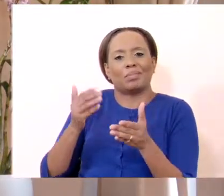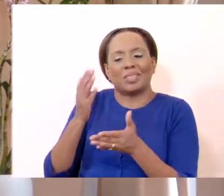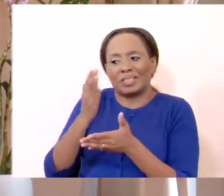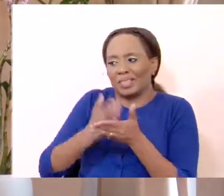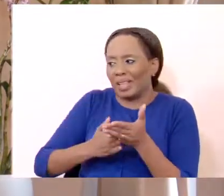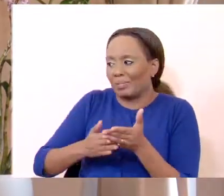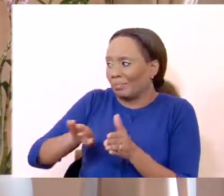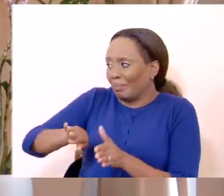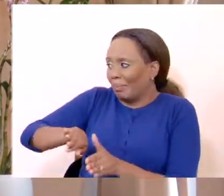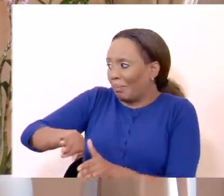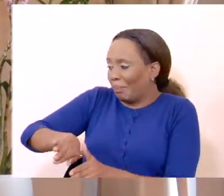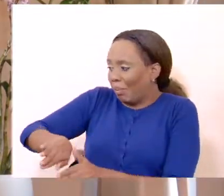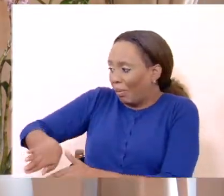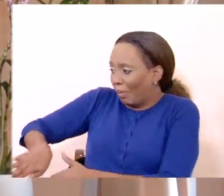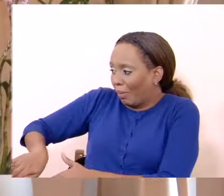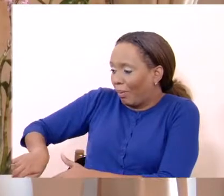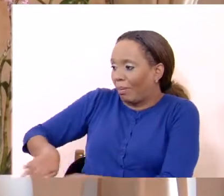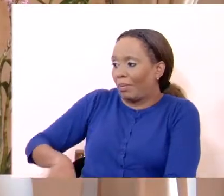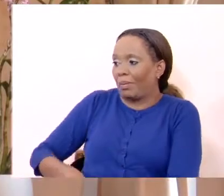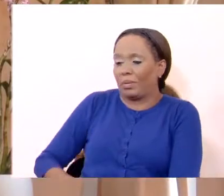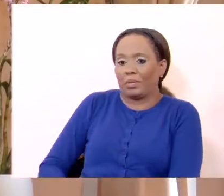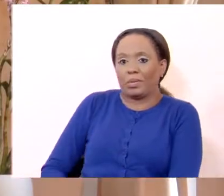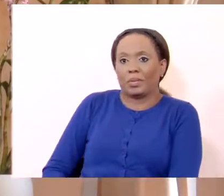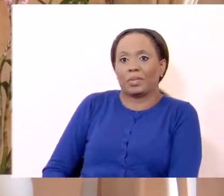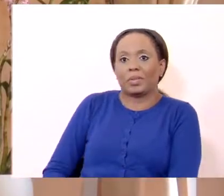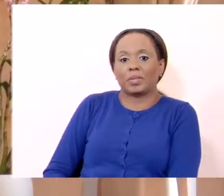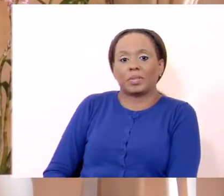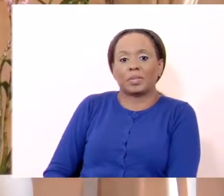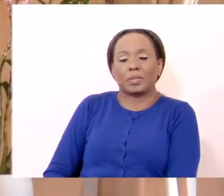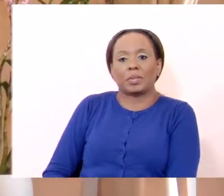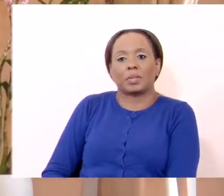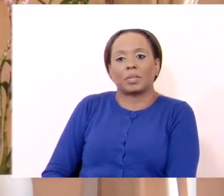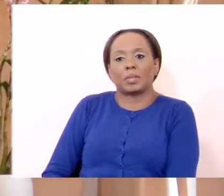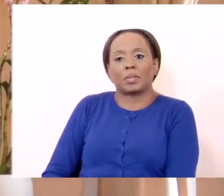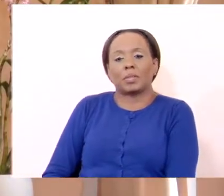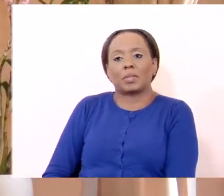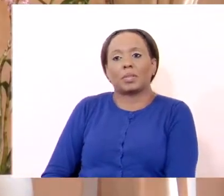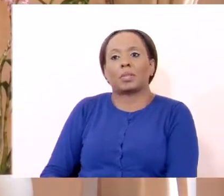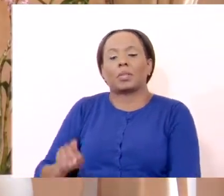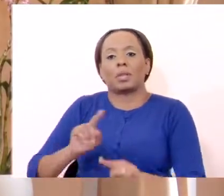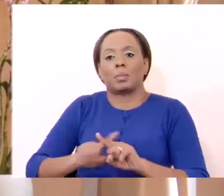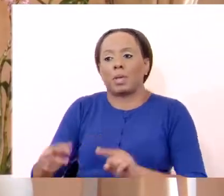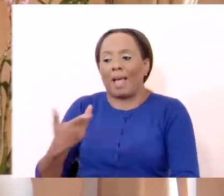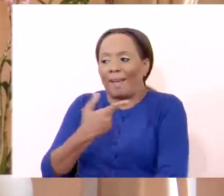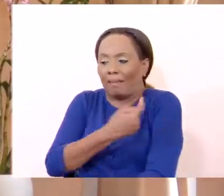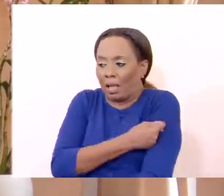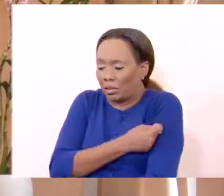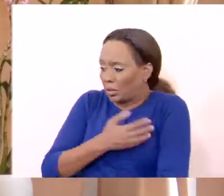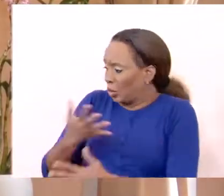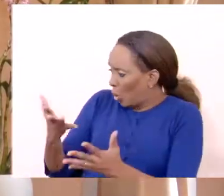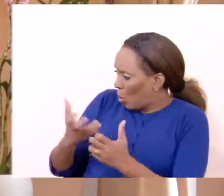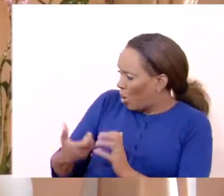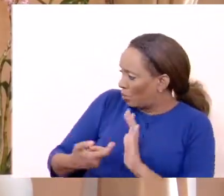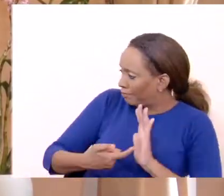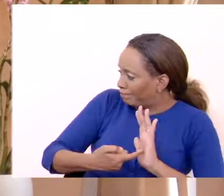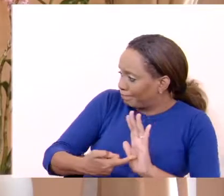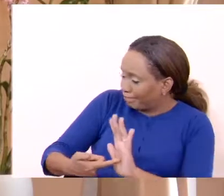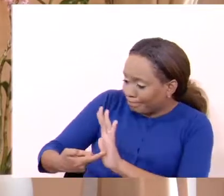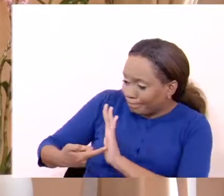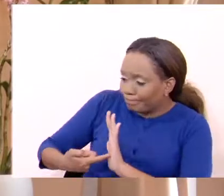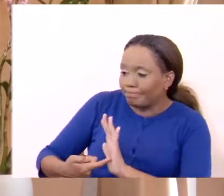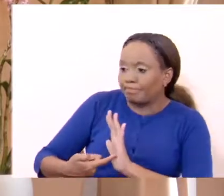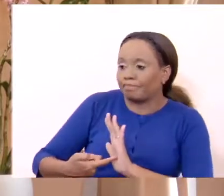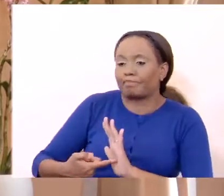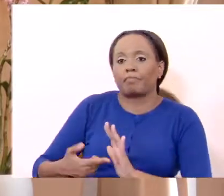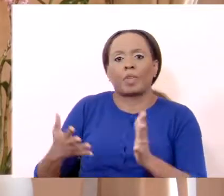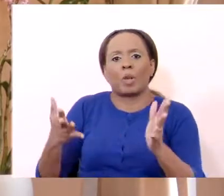result of COVID, but also in terms of this vaccination rollout, which we are trying to complete in as